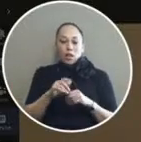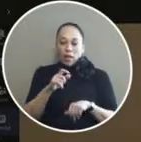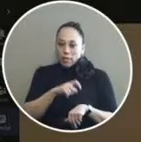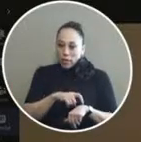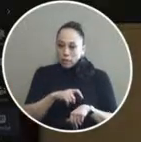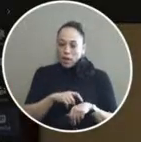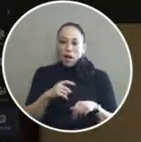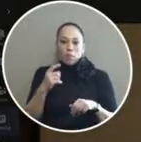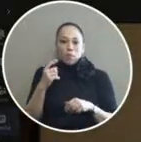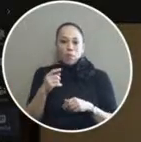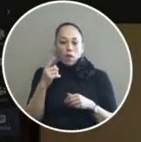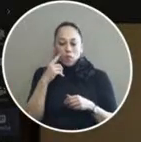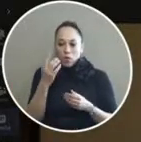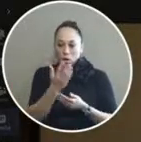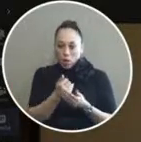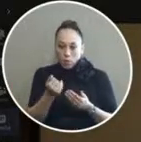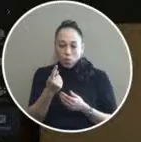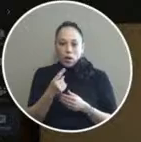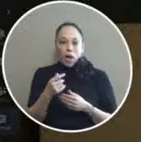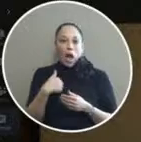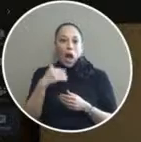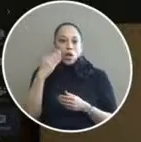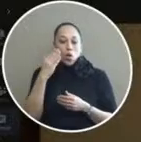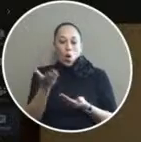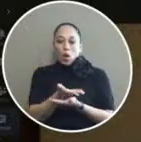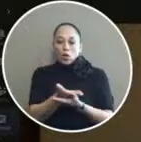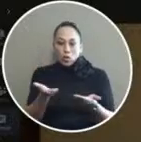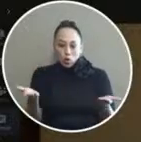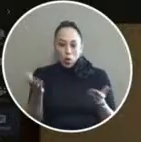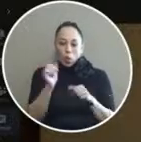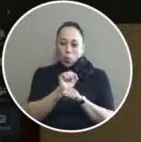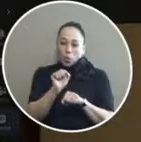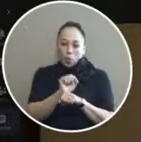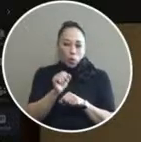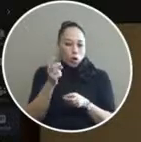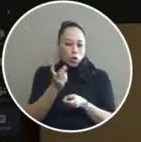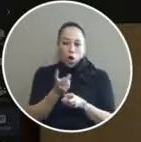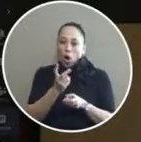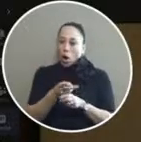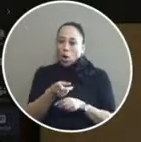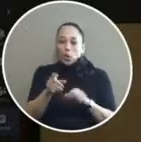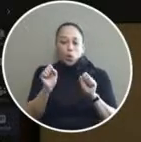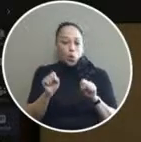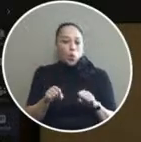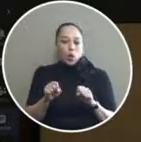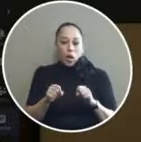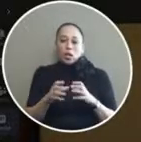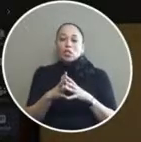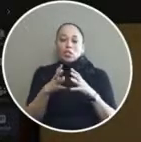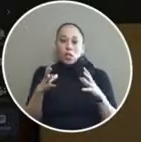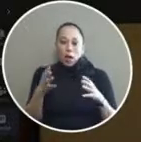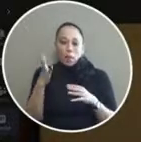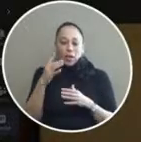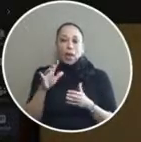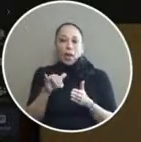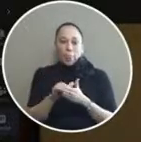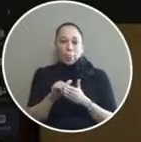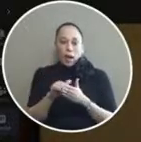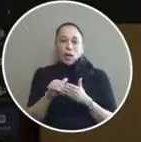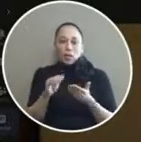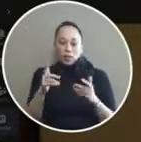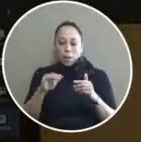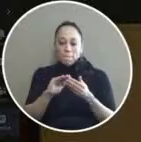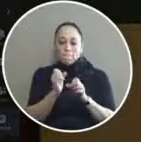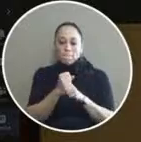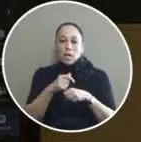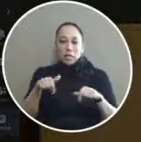and trying for everybody. And I know that you guys are working as hard as you can with a lot of heart, because that's what makes this city so great.